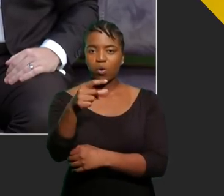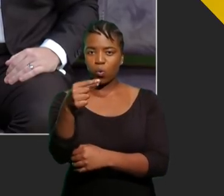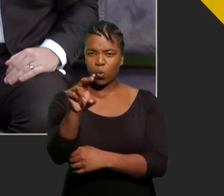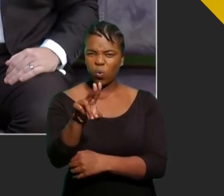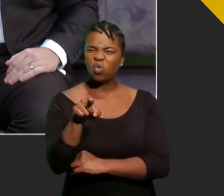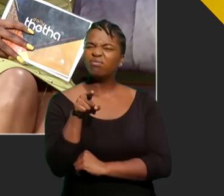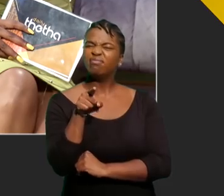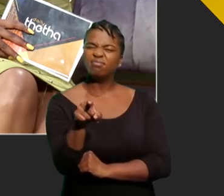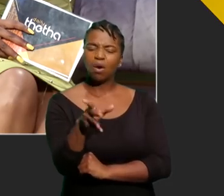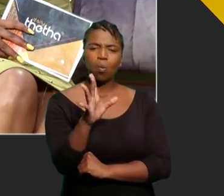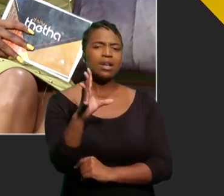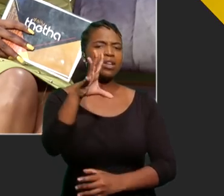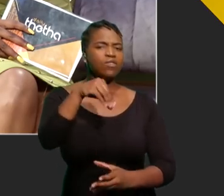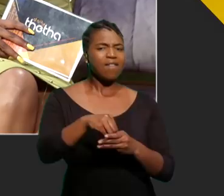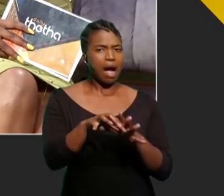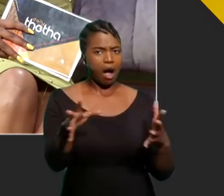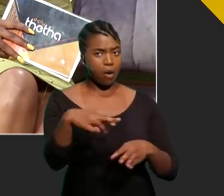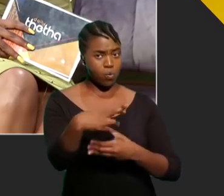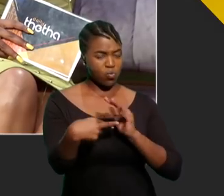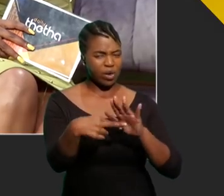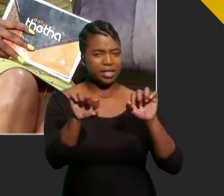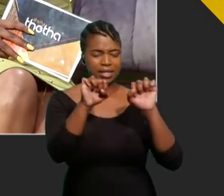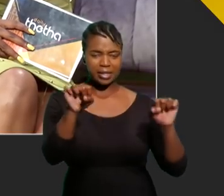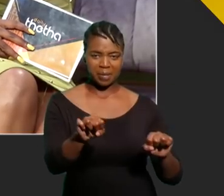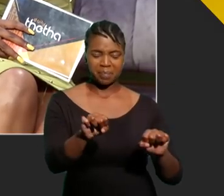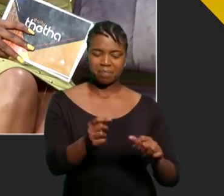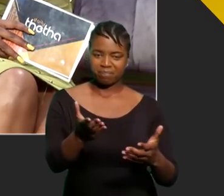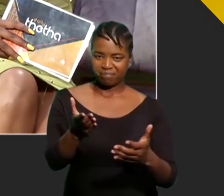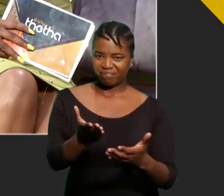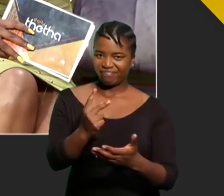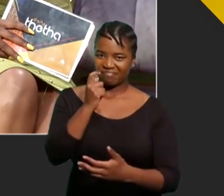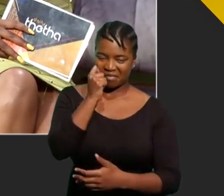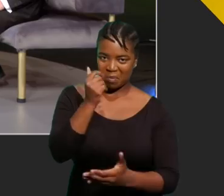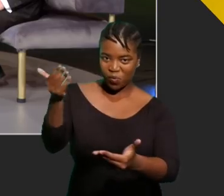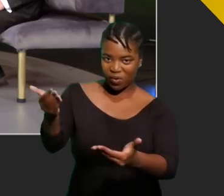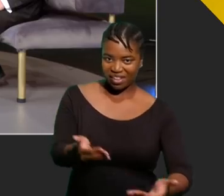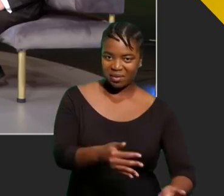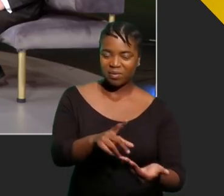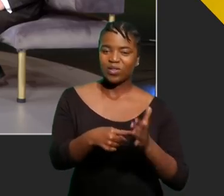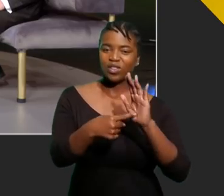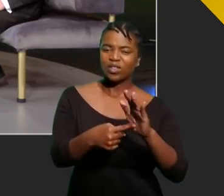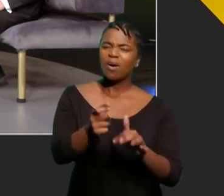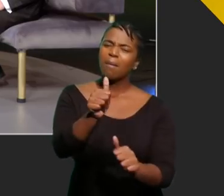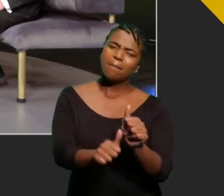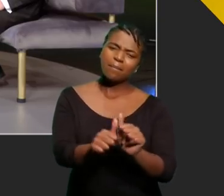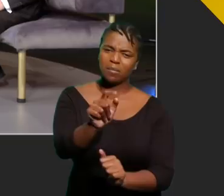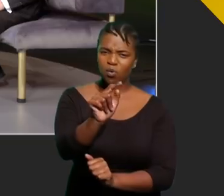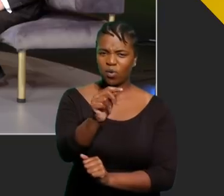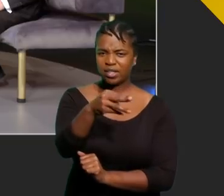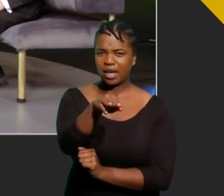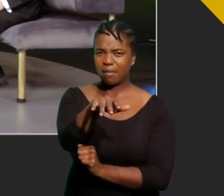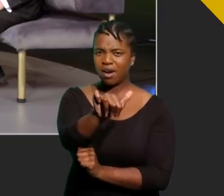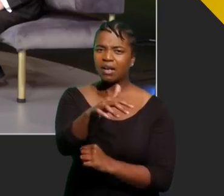chat more about his involvement and his role in the systems. Baba, firstly, gentlemen, welcome to the show. Thank you. And of course, Putemba. I think I would like to start with